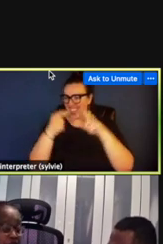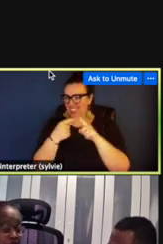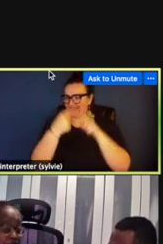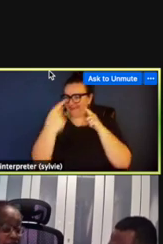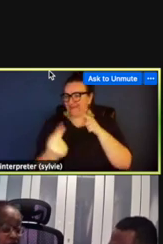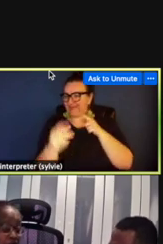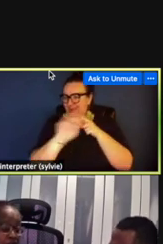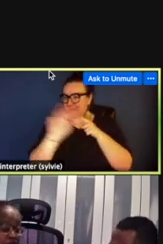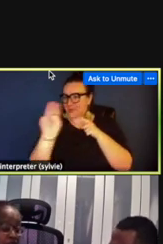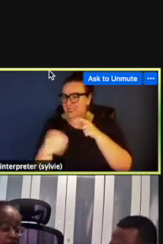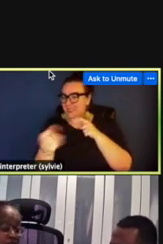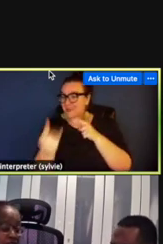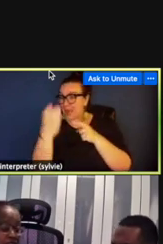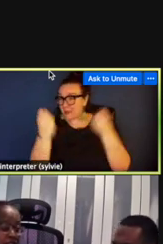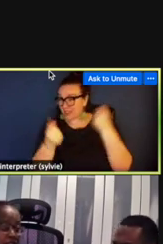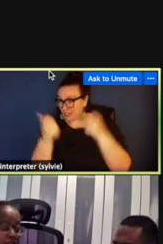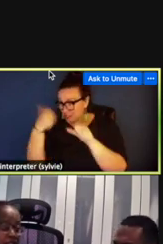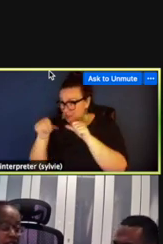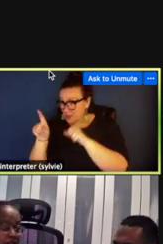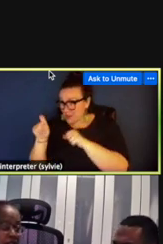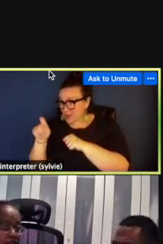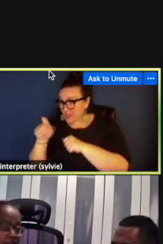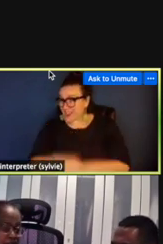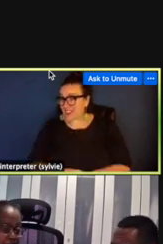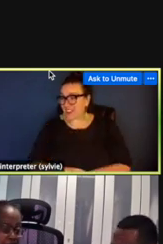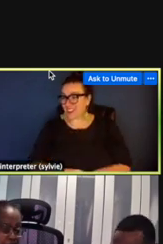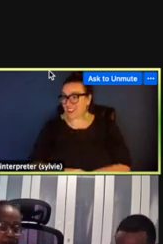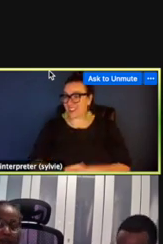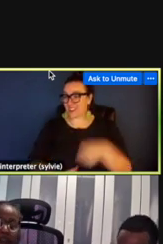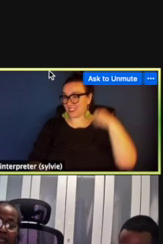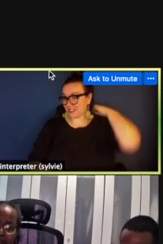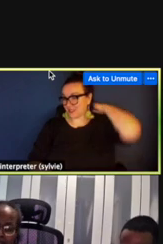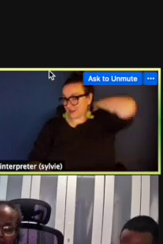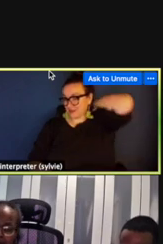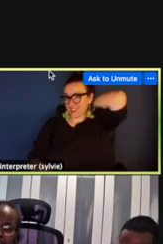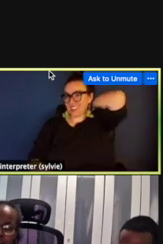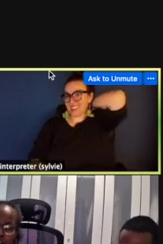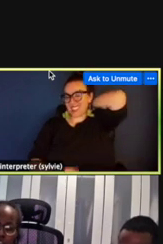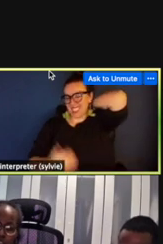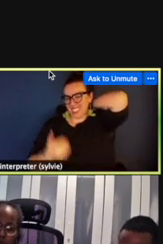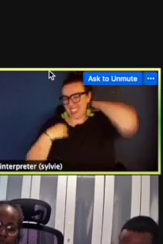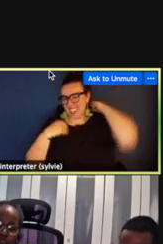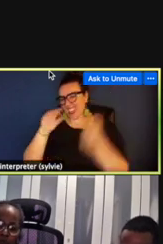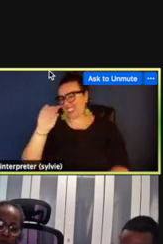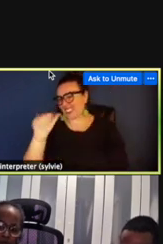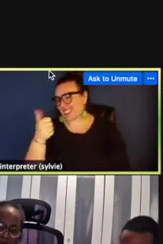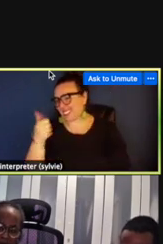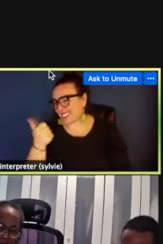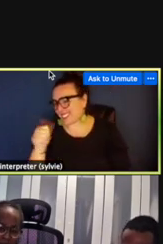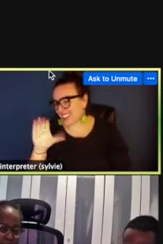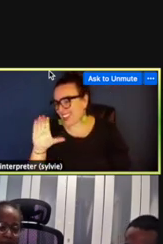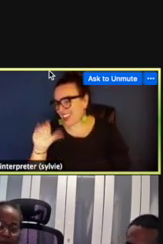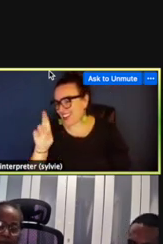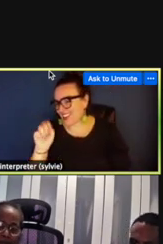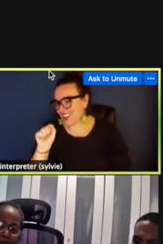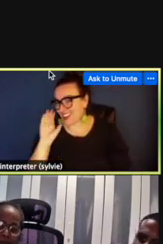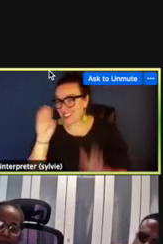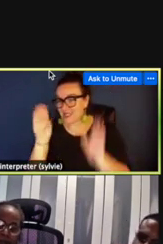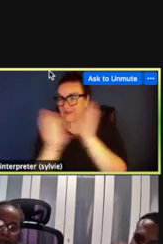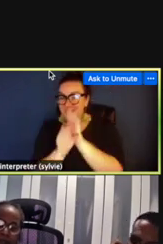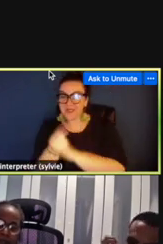how many cars that he owned? It was 10. He had 10. This is just a picture of one, right?